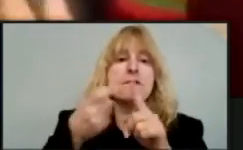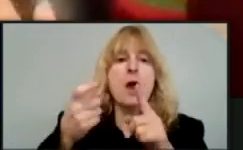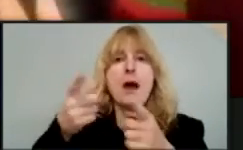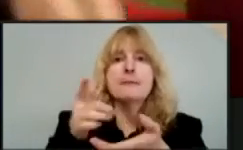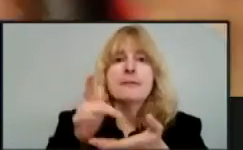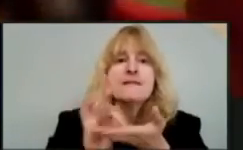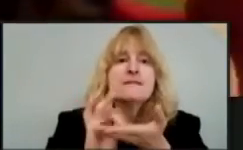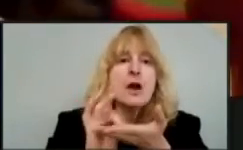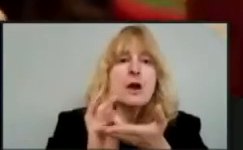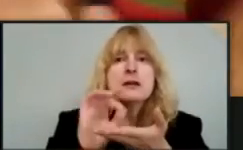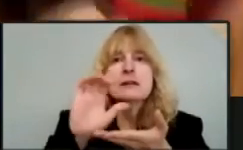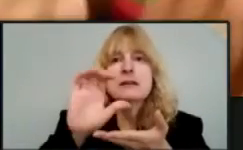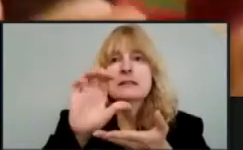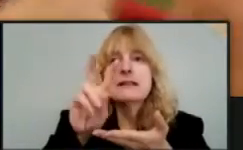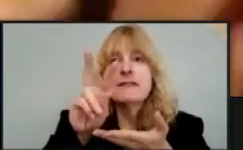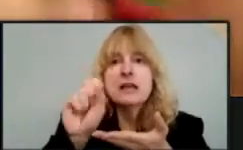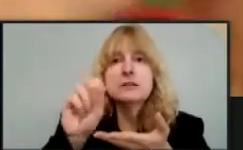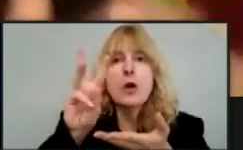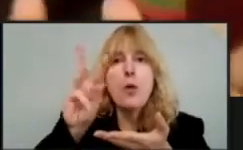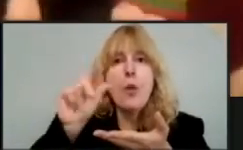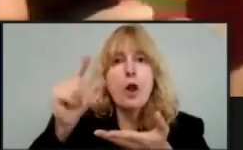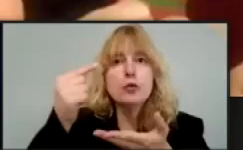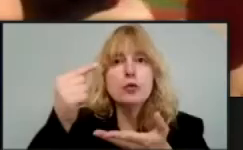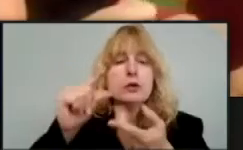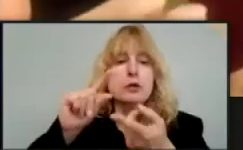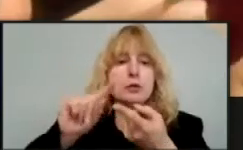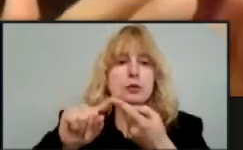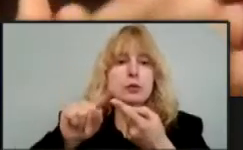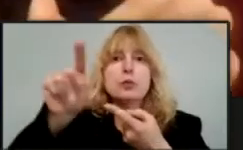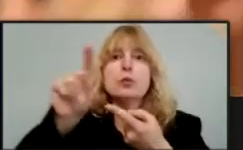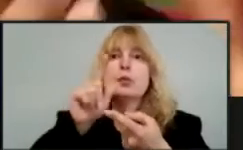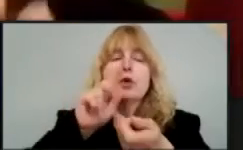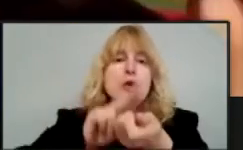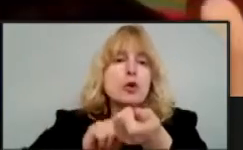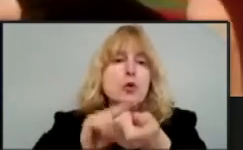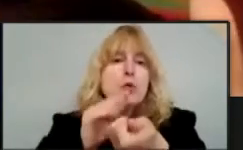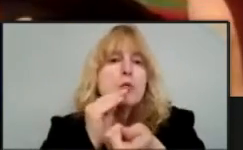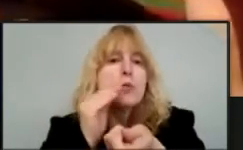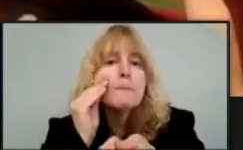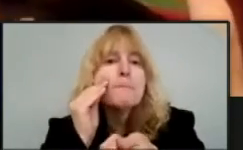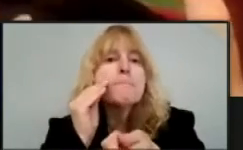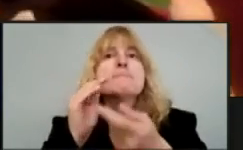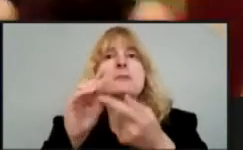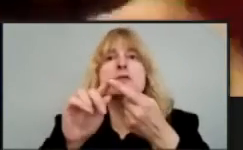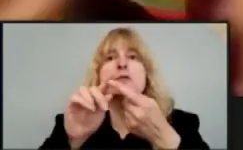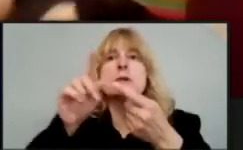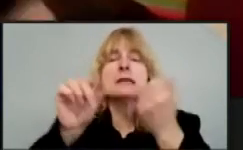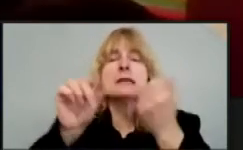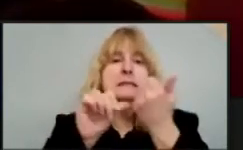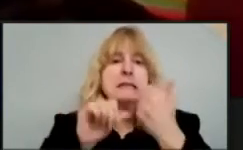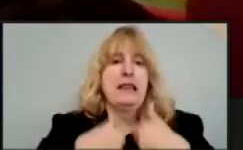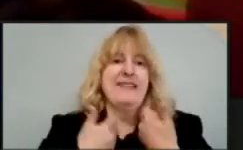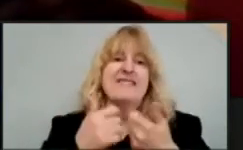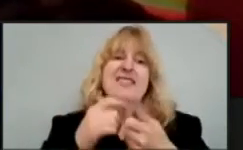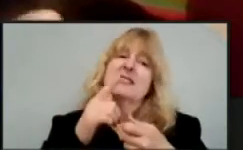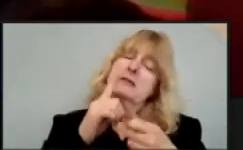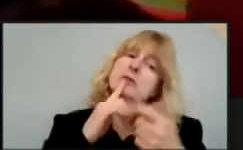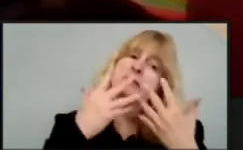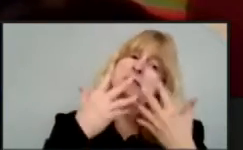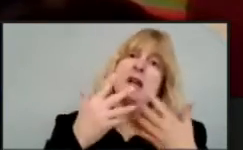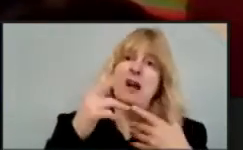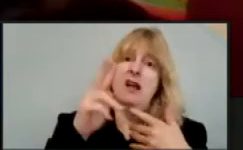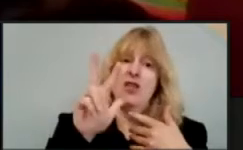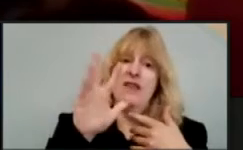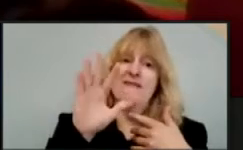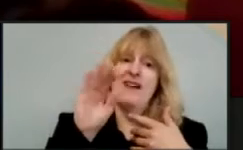Walgreens, and targeting our long-term care facilities, which tragically were over 35% of the initial